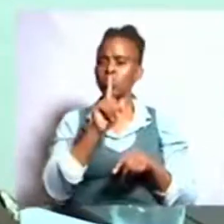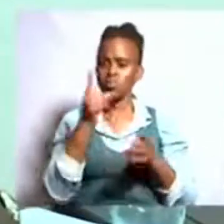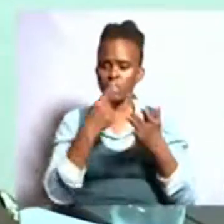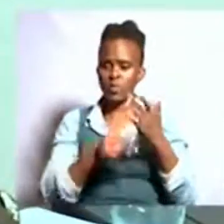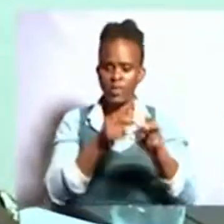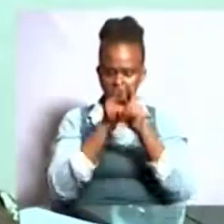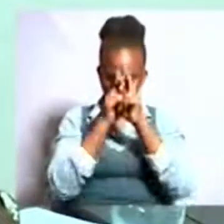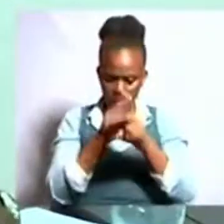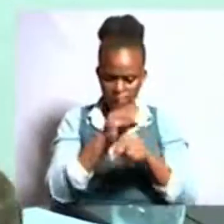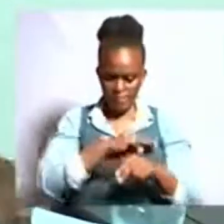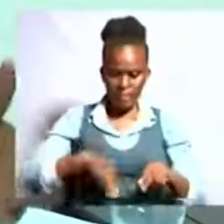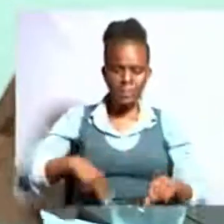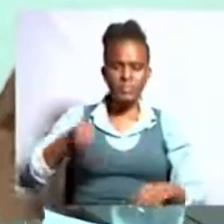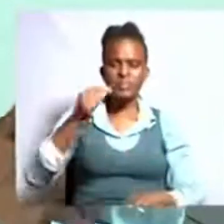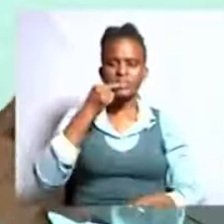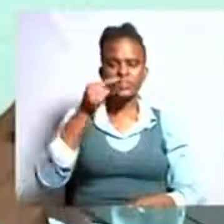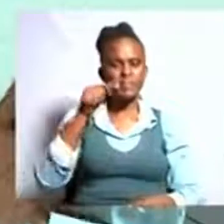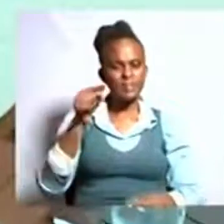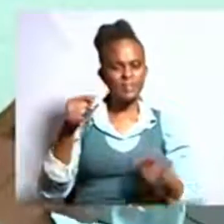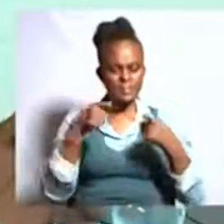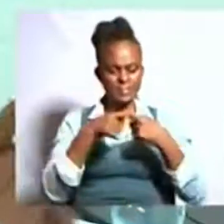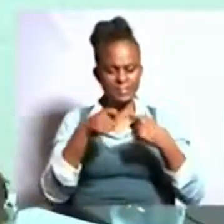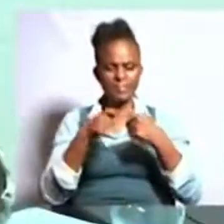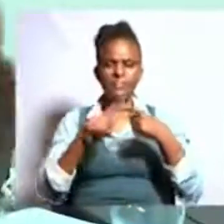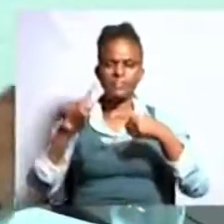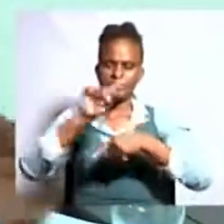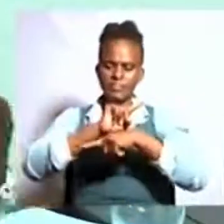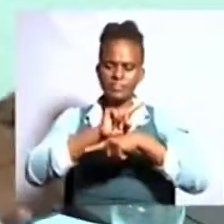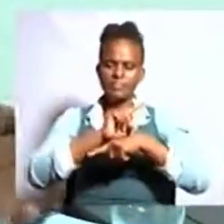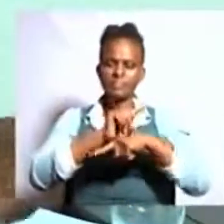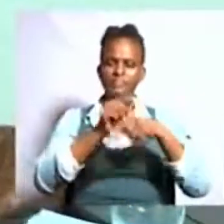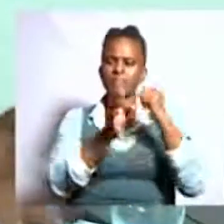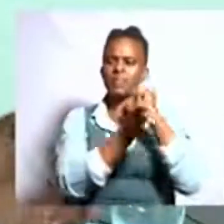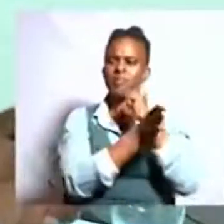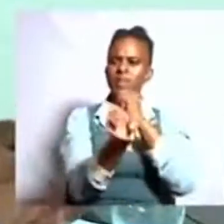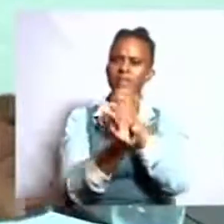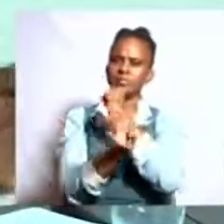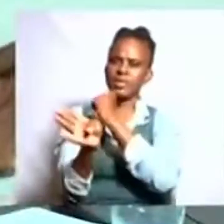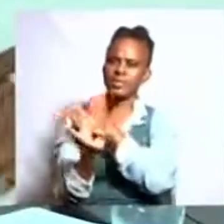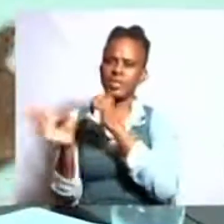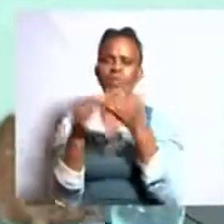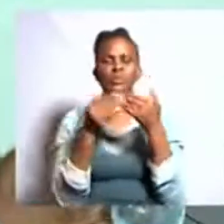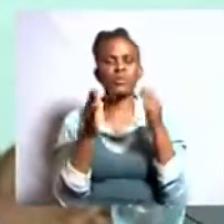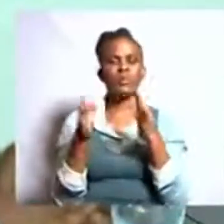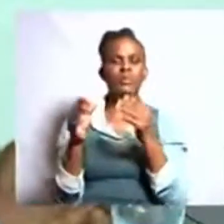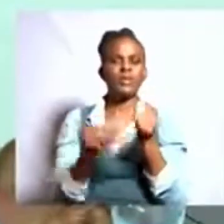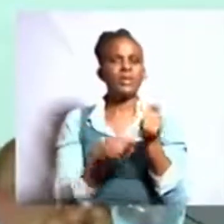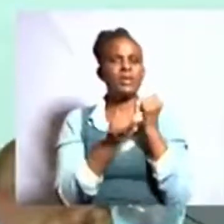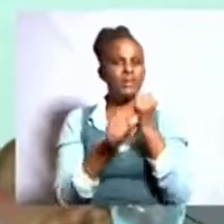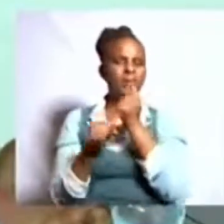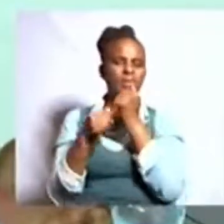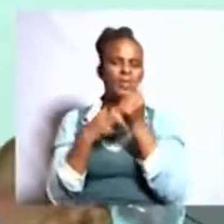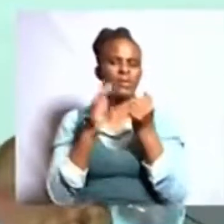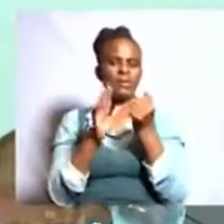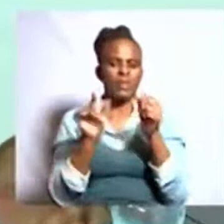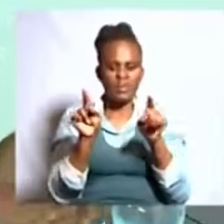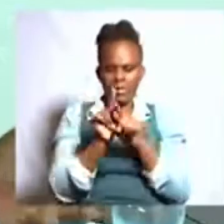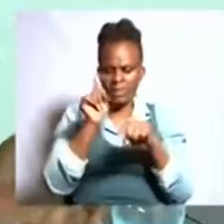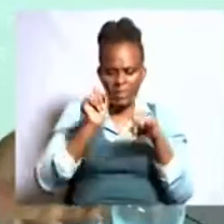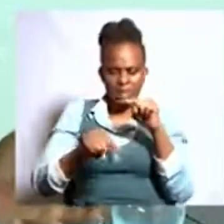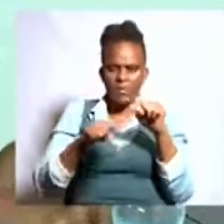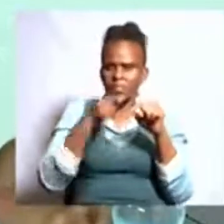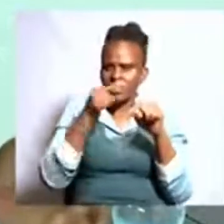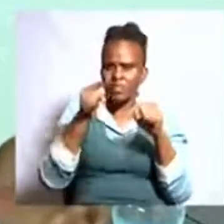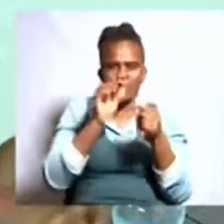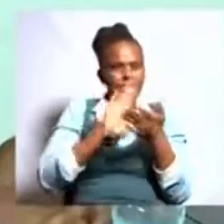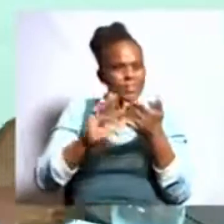Honorable is saying, that Zanaco today has opened a number of branches in terms of agents, and we cannot take that